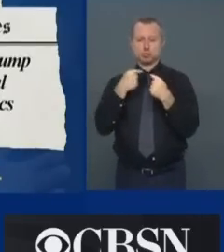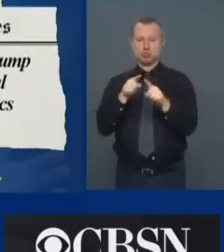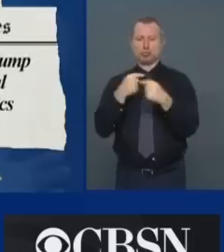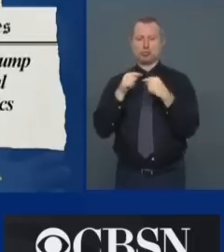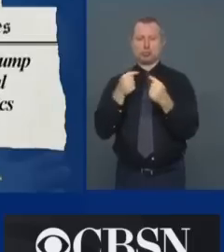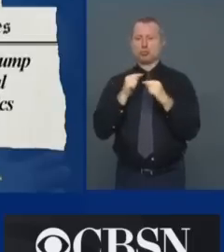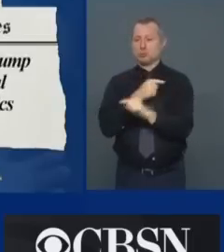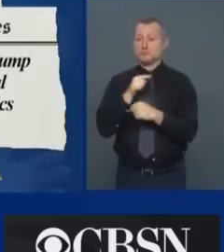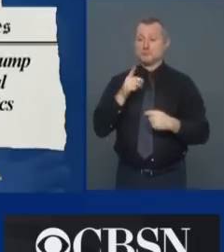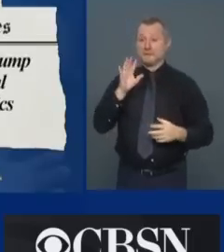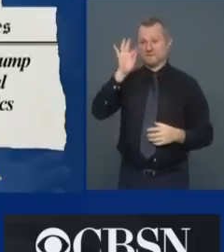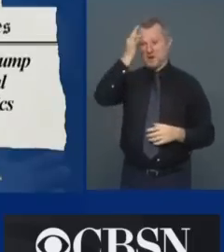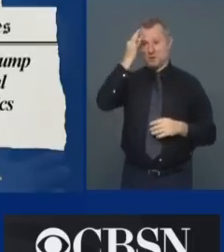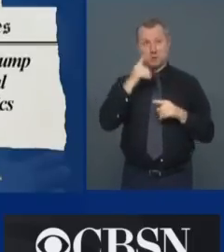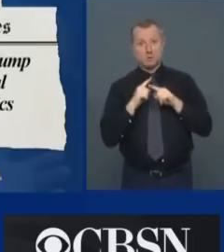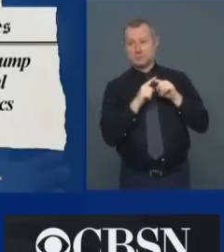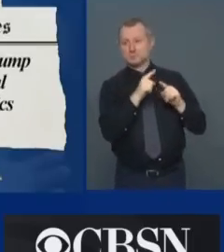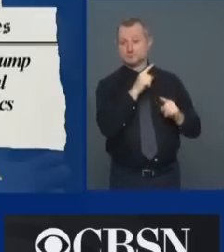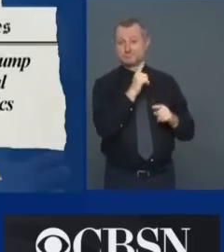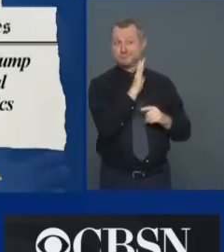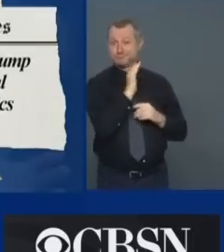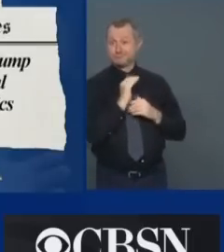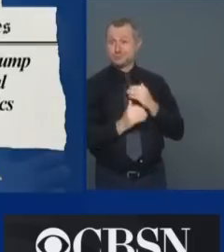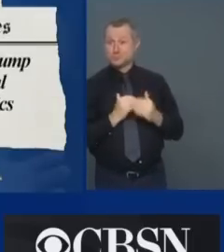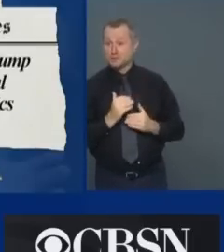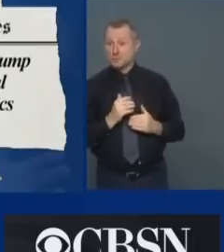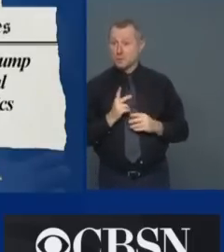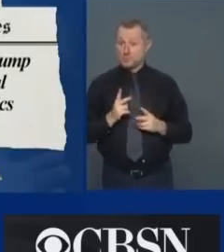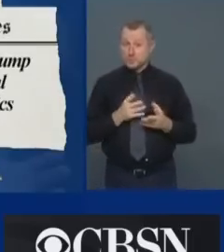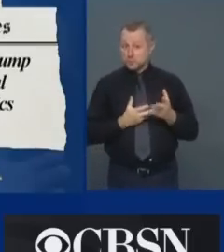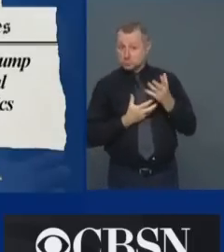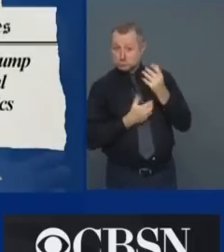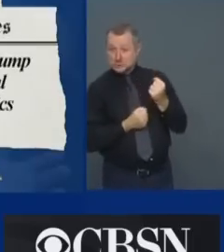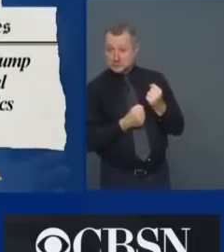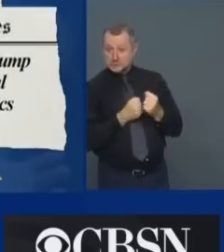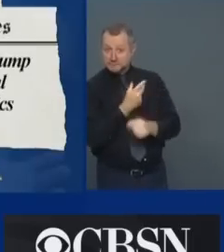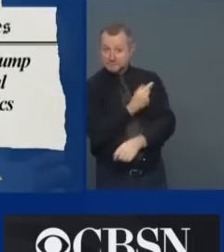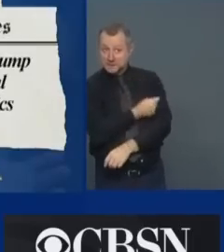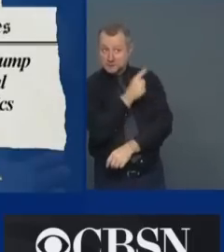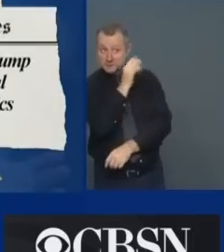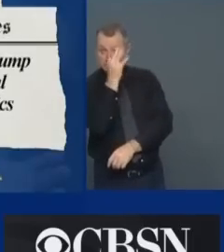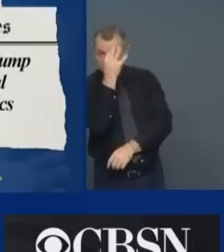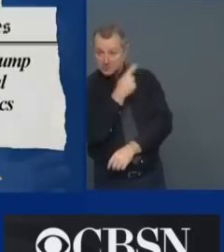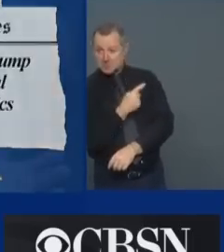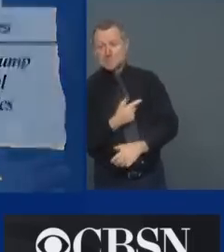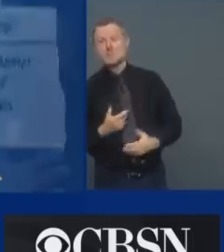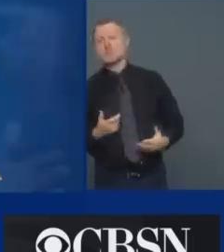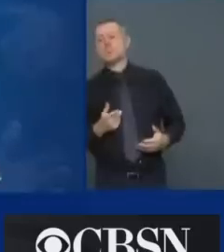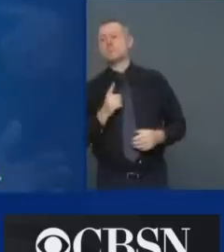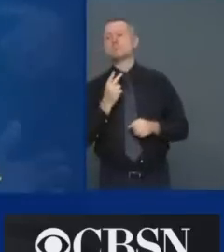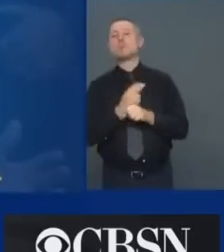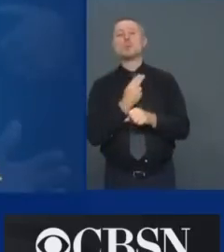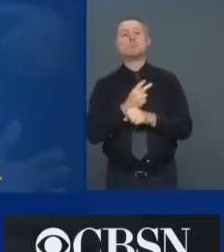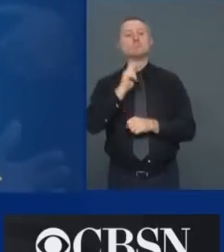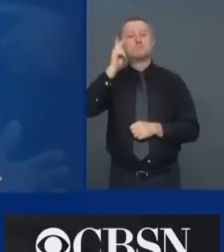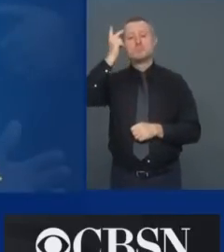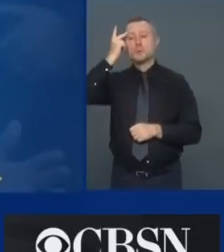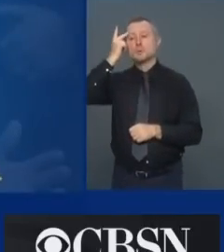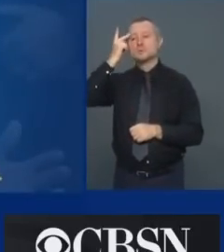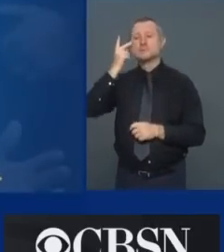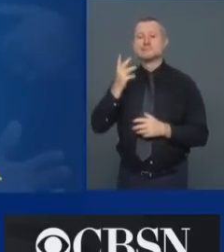there are now serious questions about whether or not the vaccine is become politicized. There's